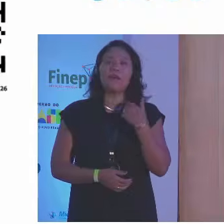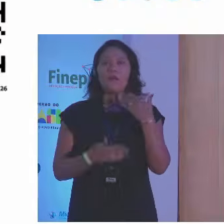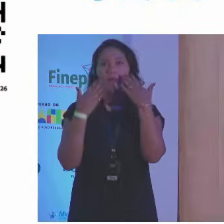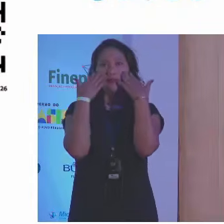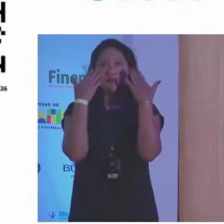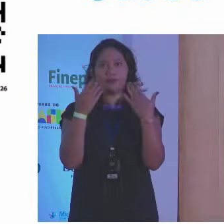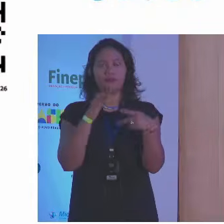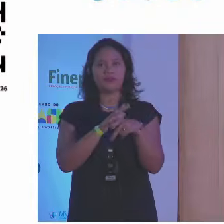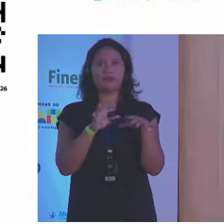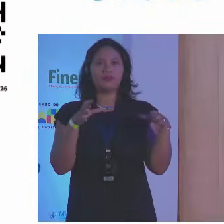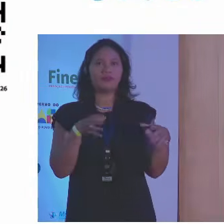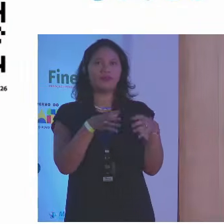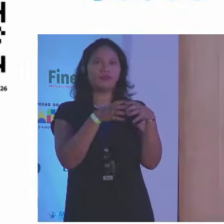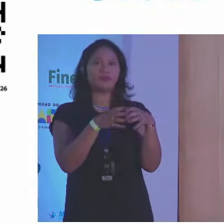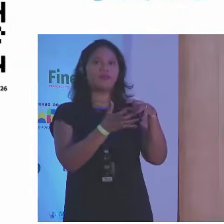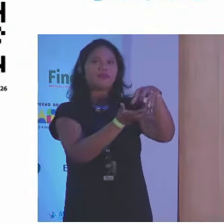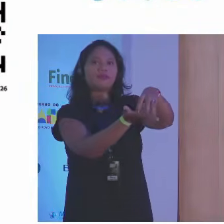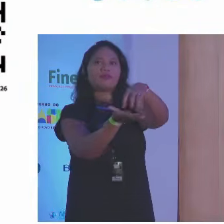working hard,